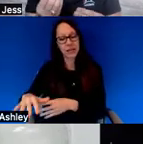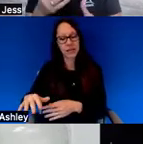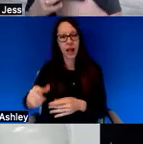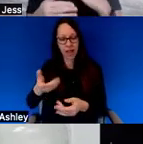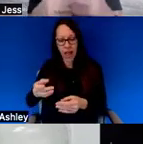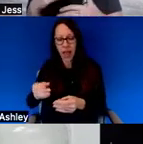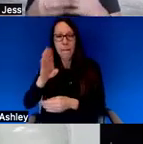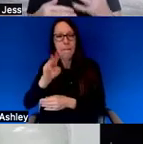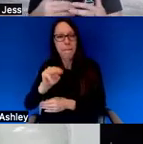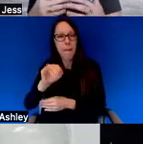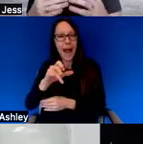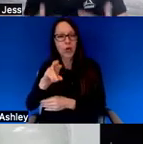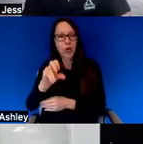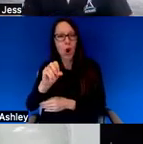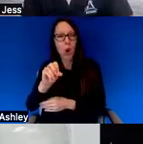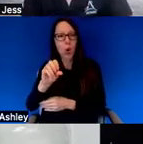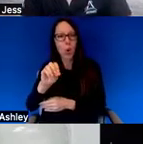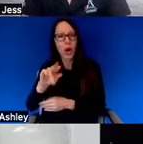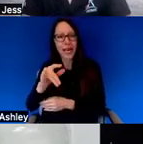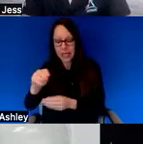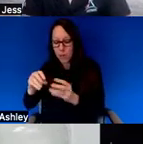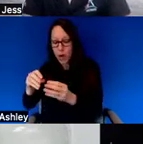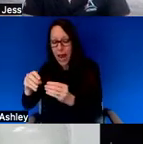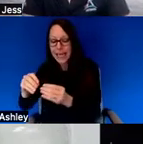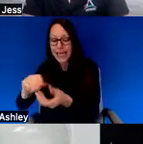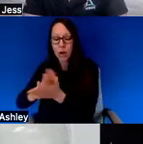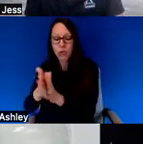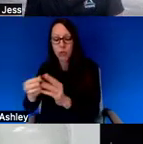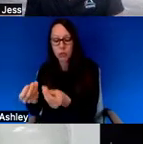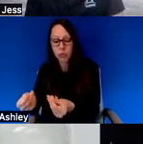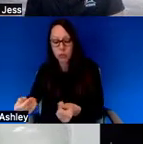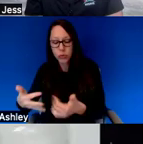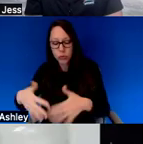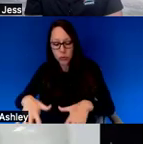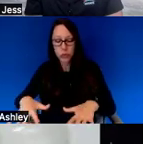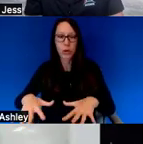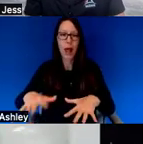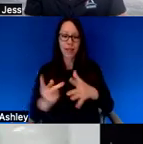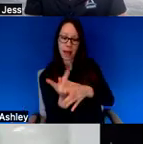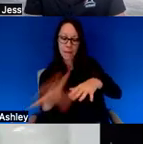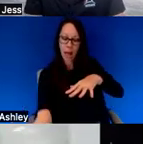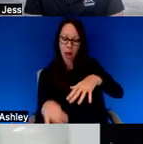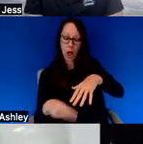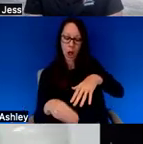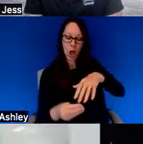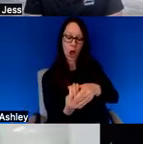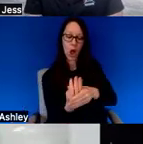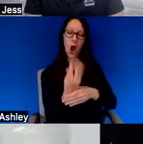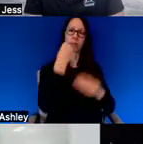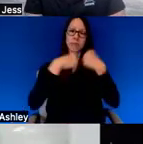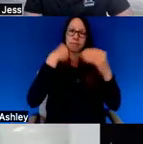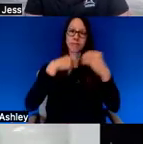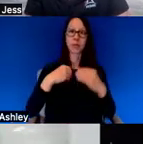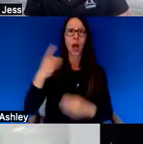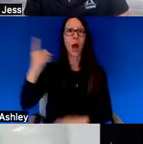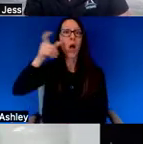up. So it's a cycle. Now, on the moon, we don't have any of those trees and those grass and those nutrients,